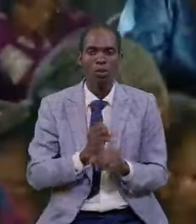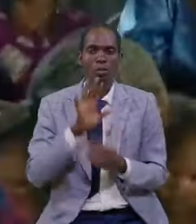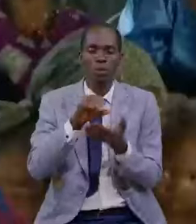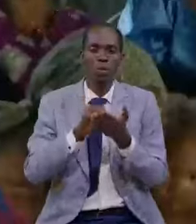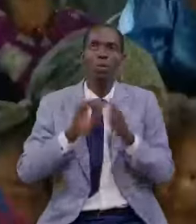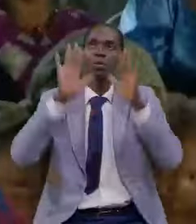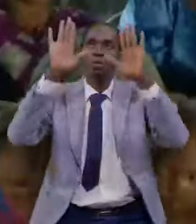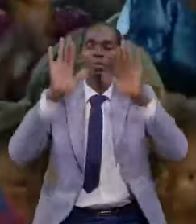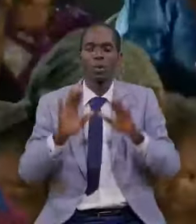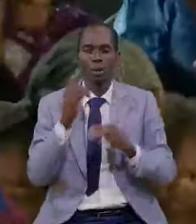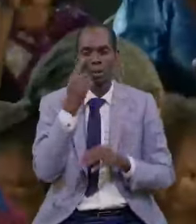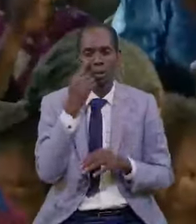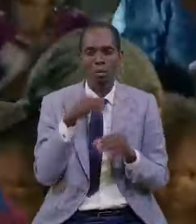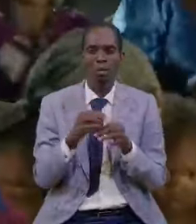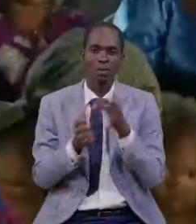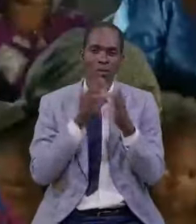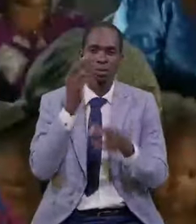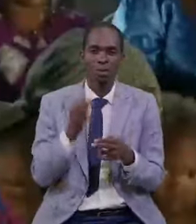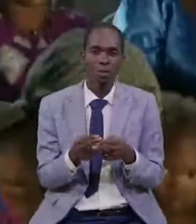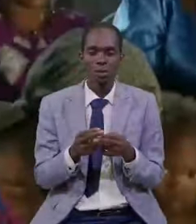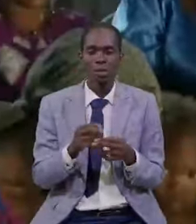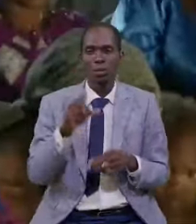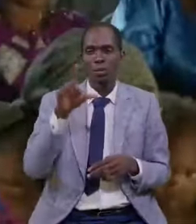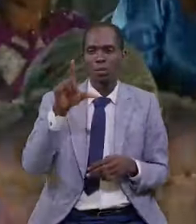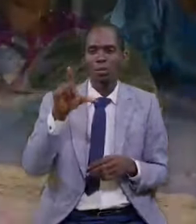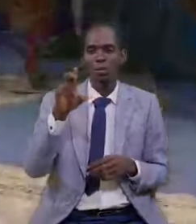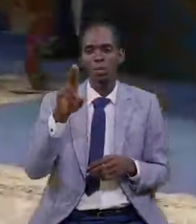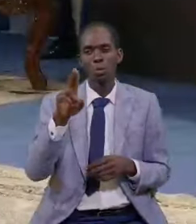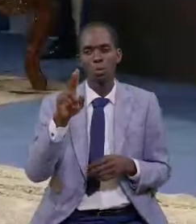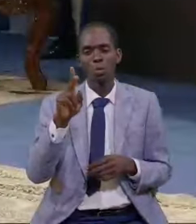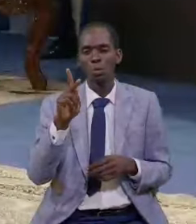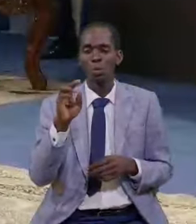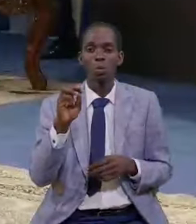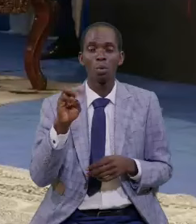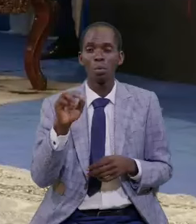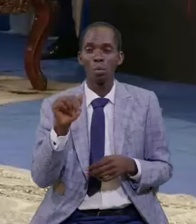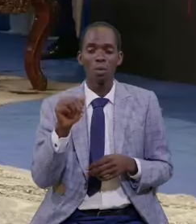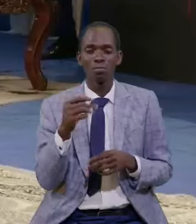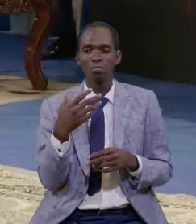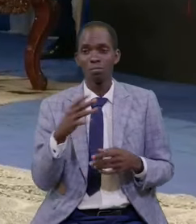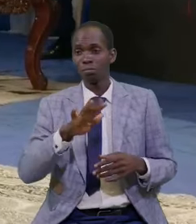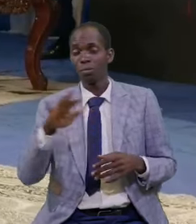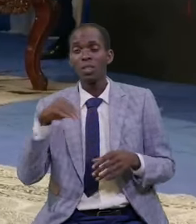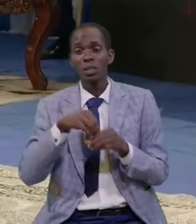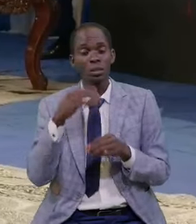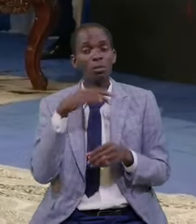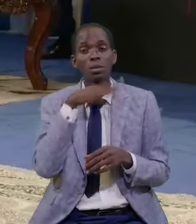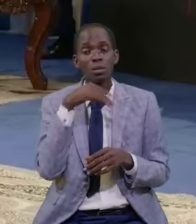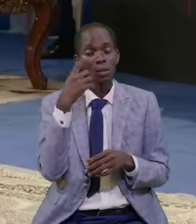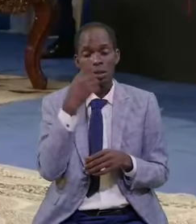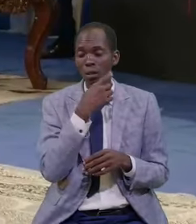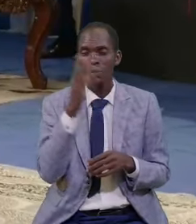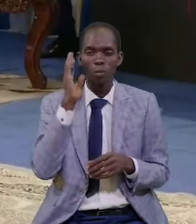sight. Glaucoma will be of the past. Cataract will be of the